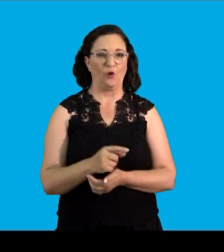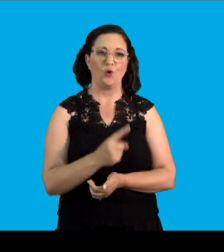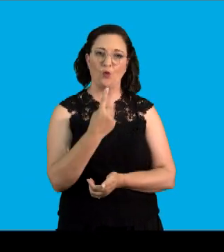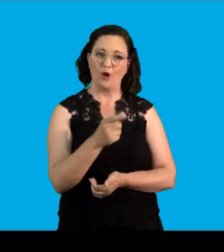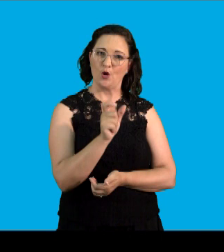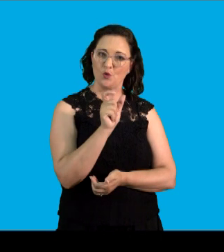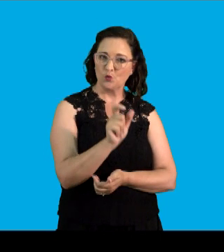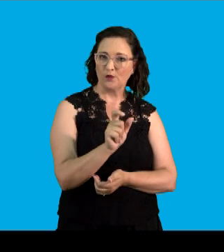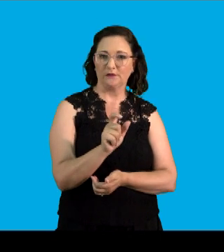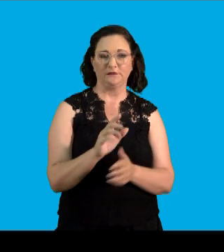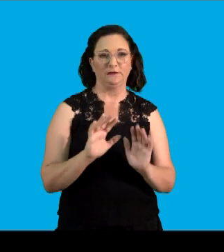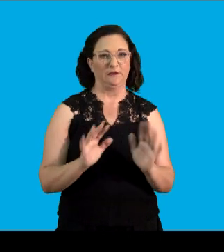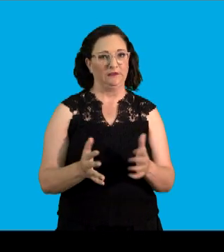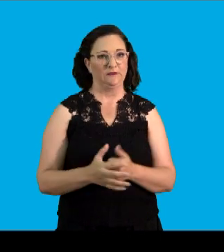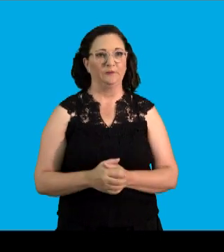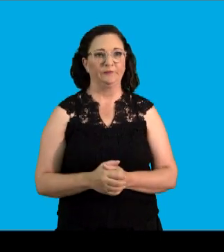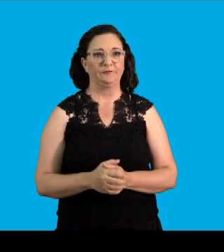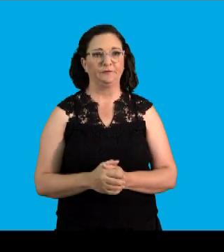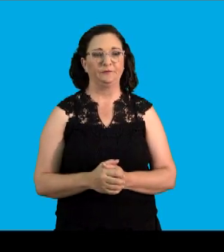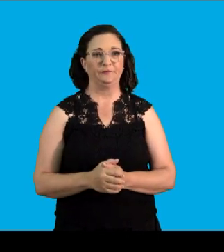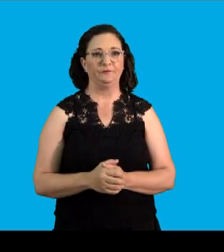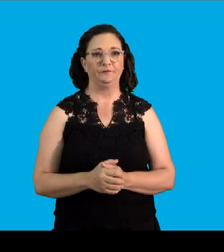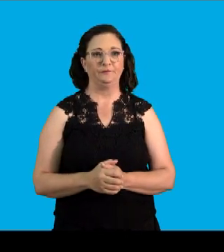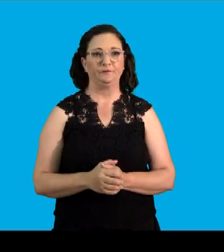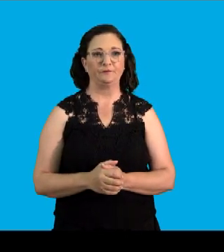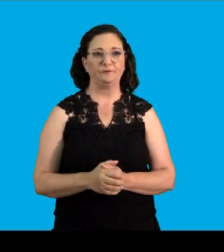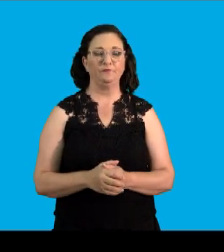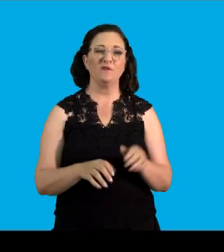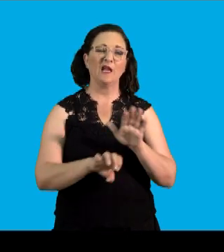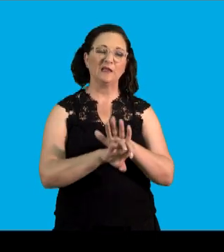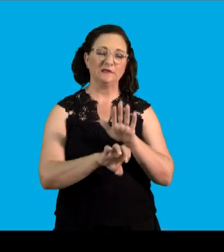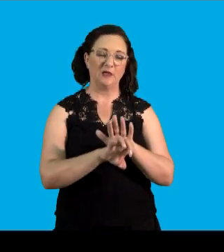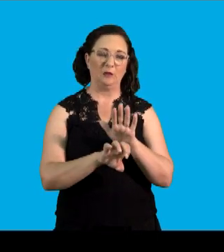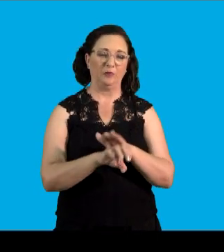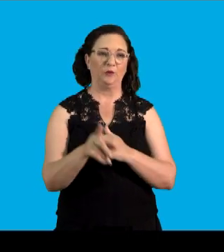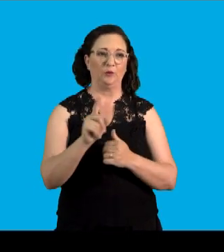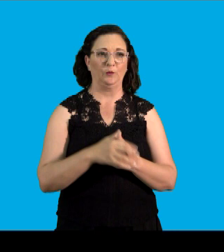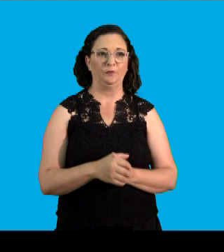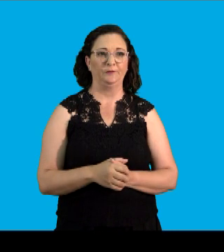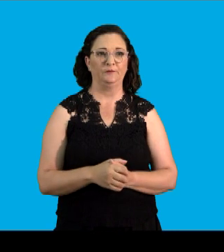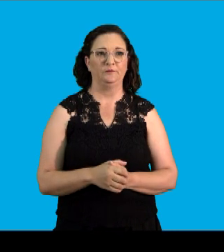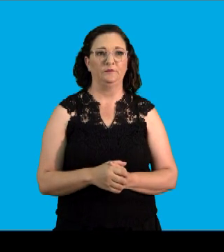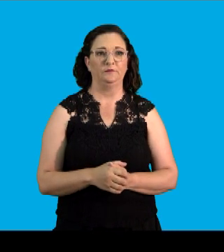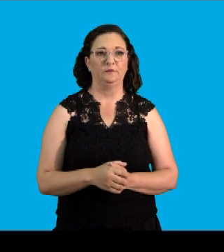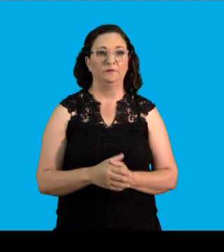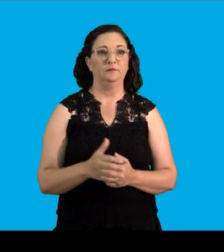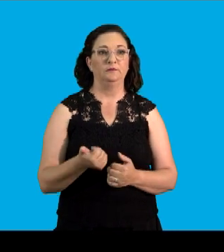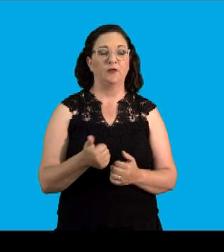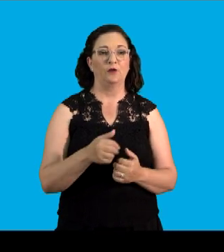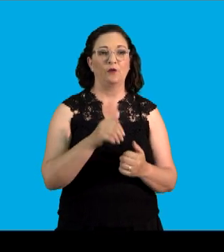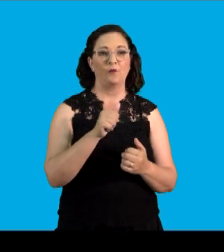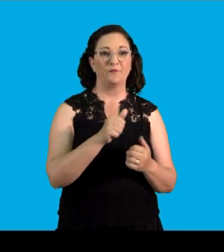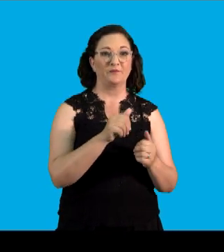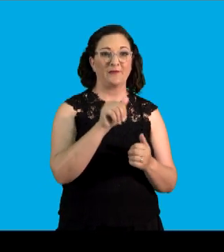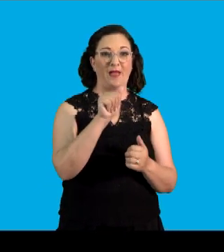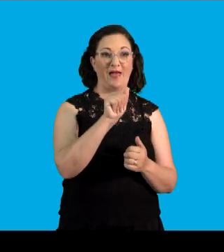the letter, the appropriate letter next to the question number. Right, here's an example. We've got Anita's children's home is